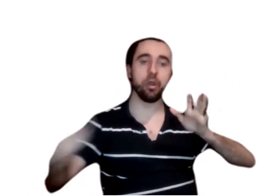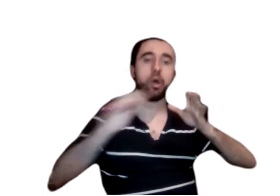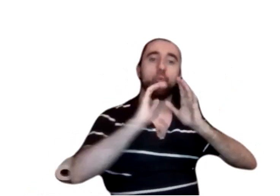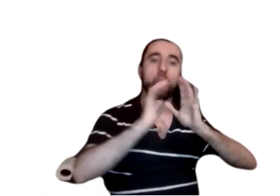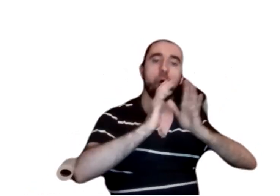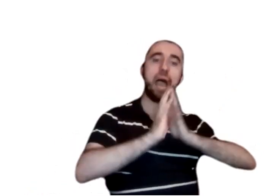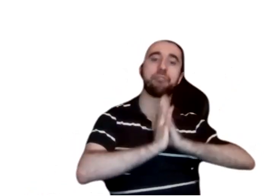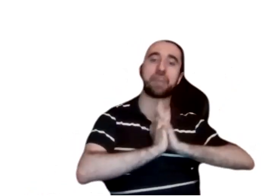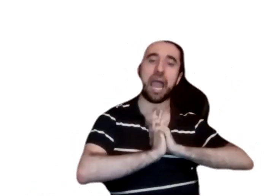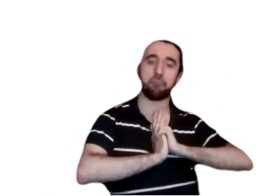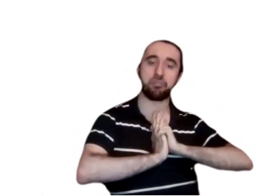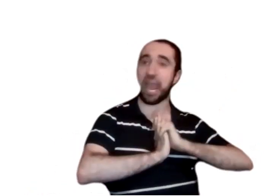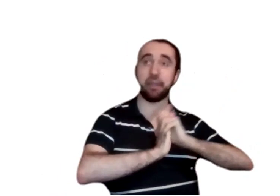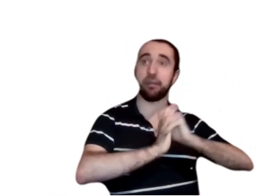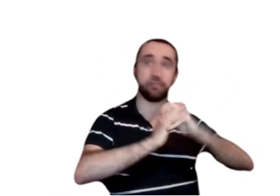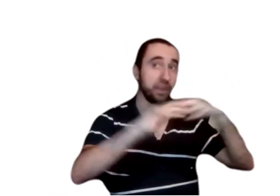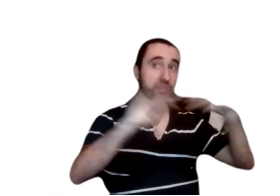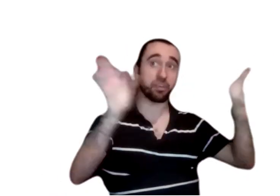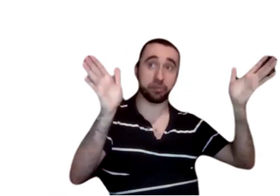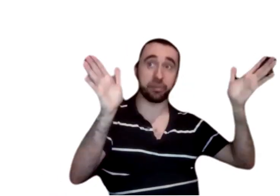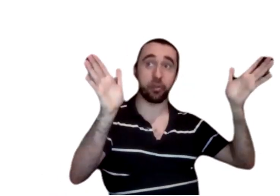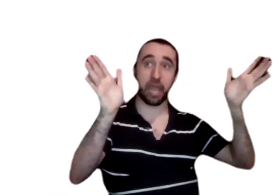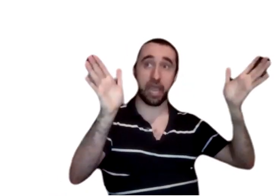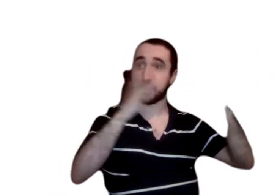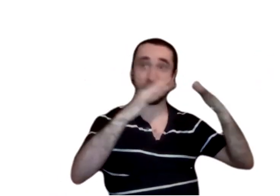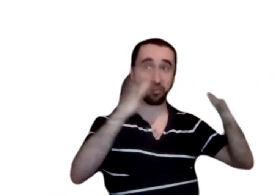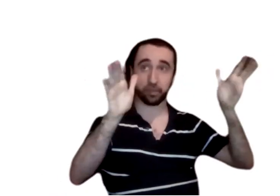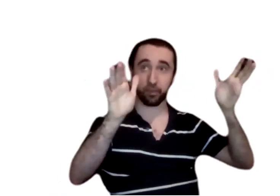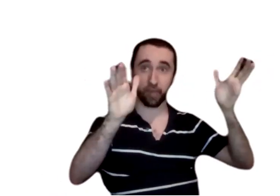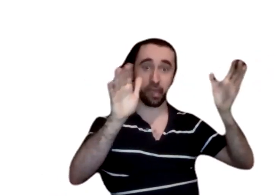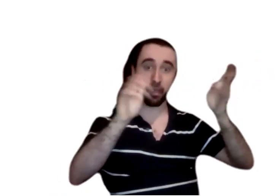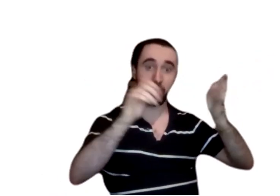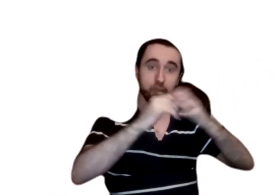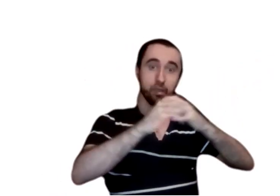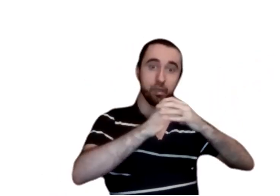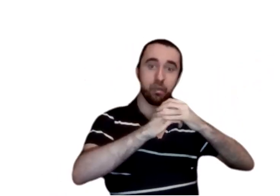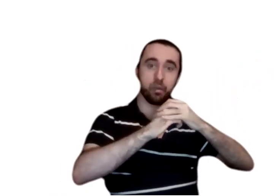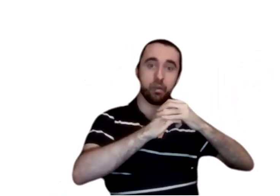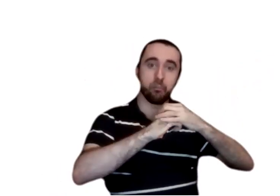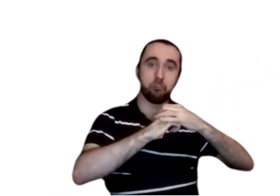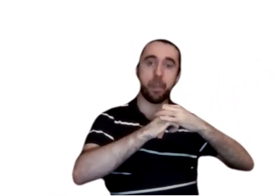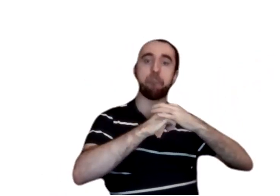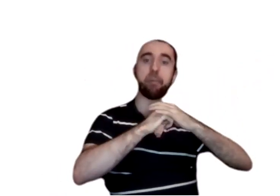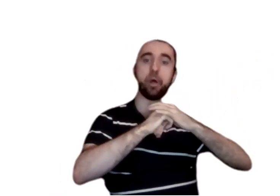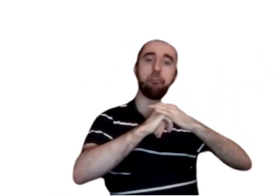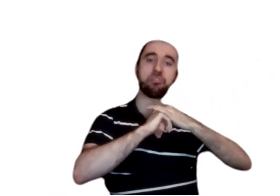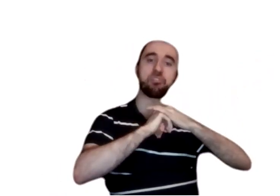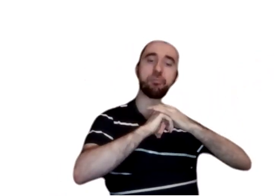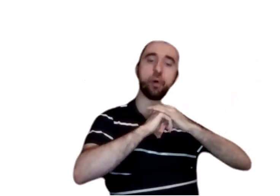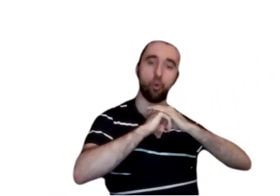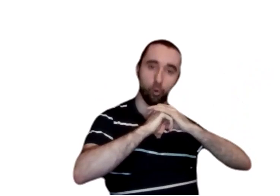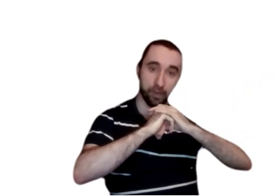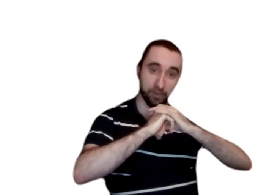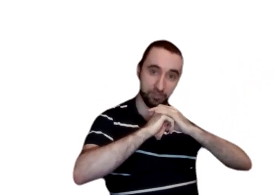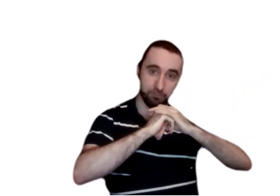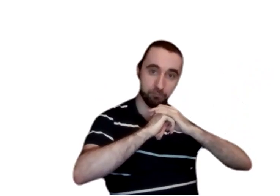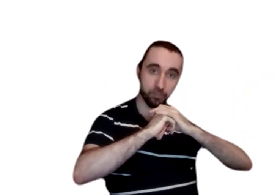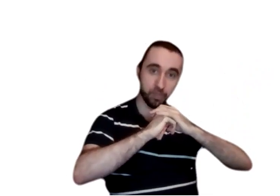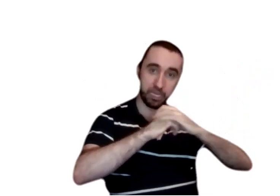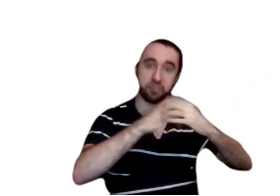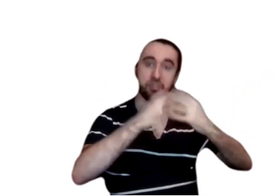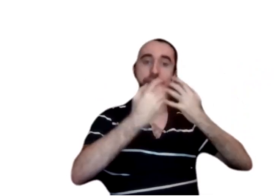vendors will have gaps, and that is completely okay. That is completely okay. But the purpose of the